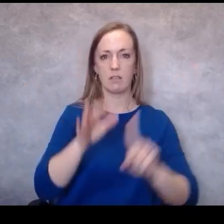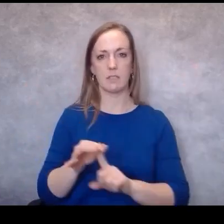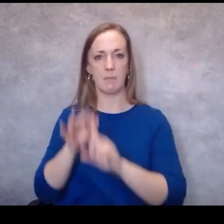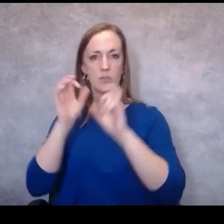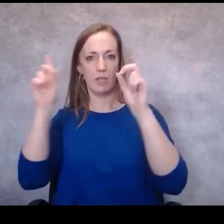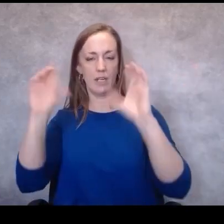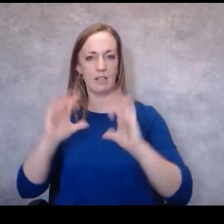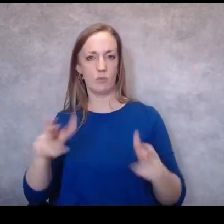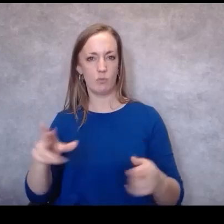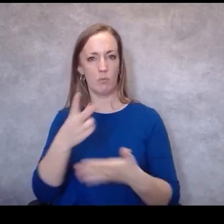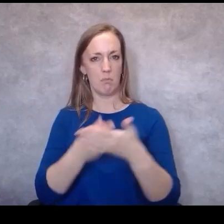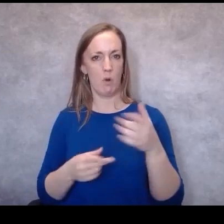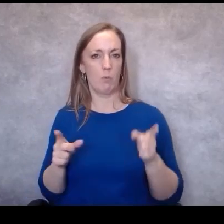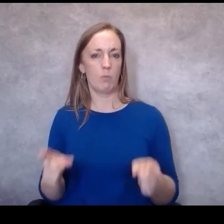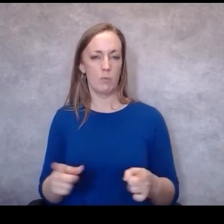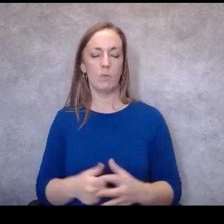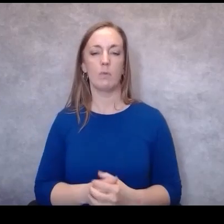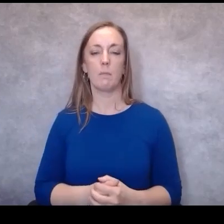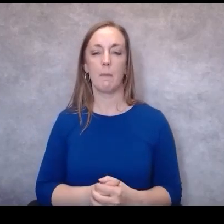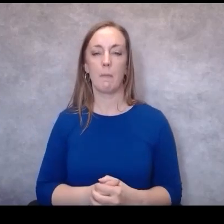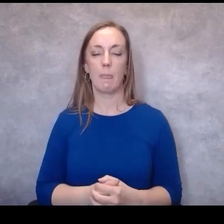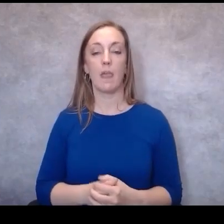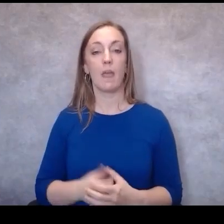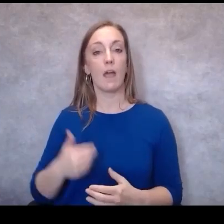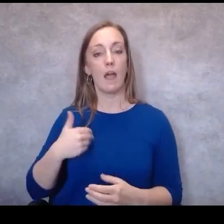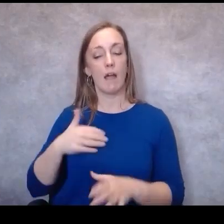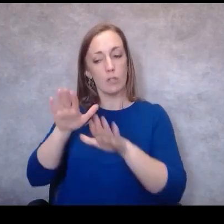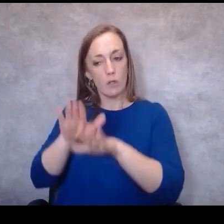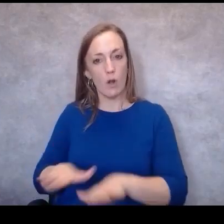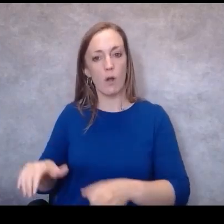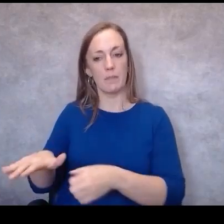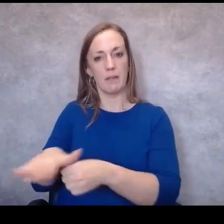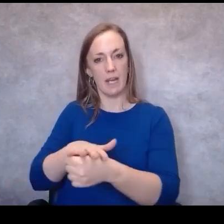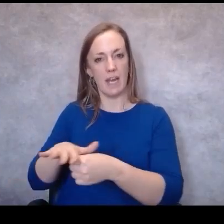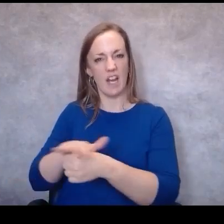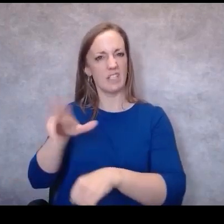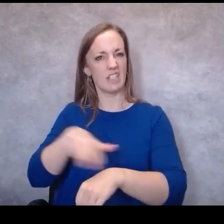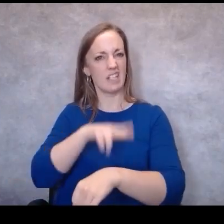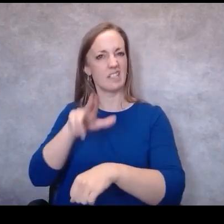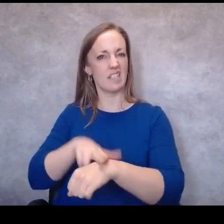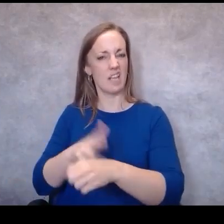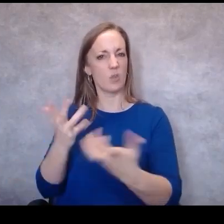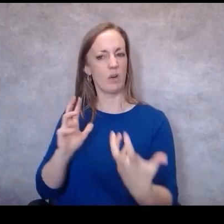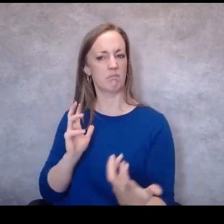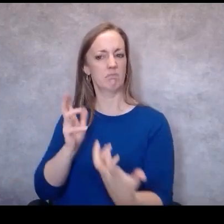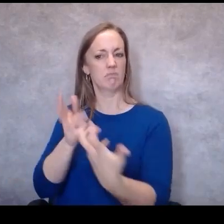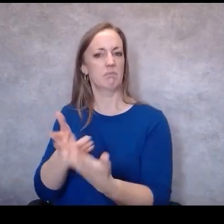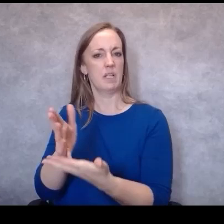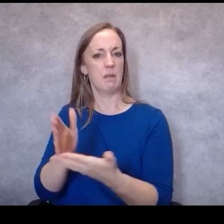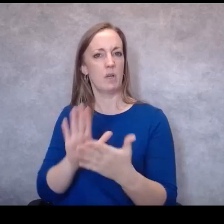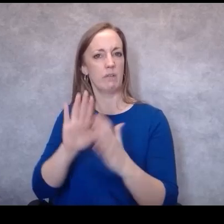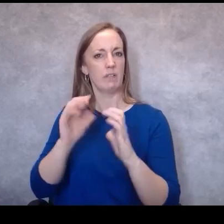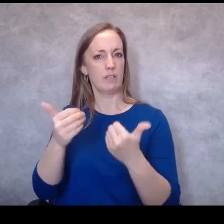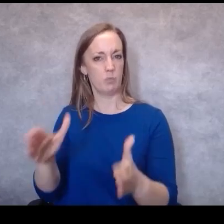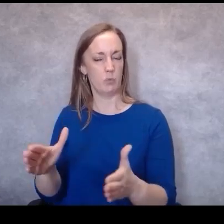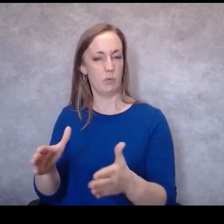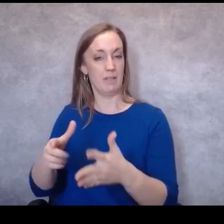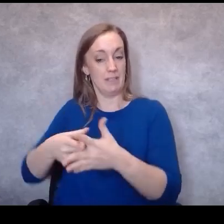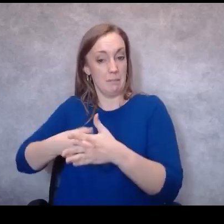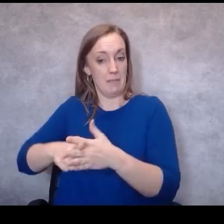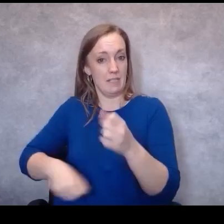education classrooms. Having a calm down area as a natural part of your classroom environment at the beginning of the year